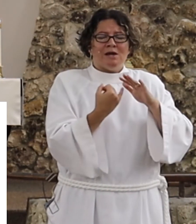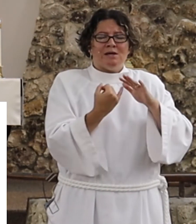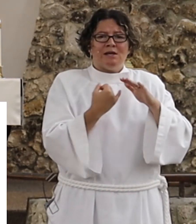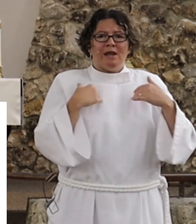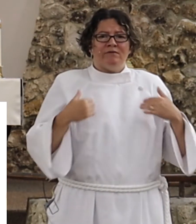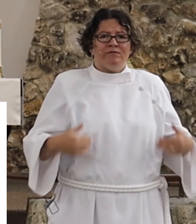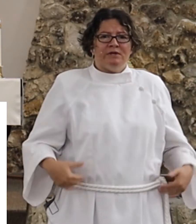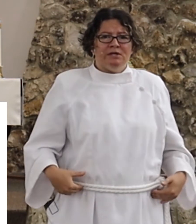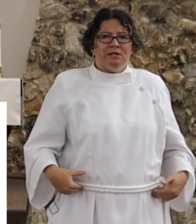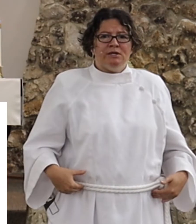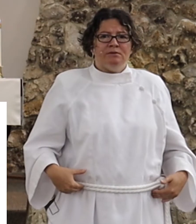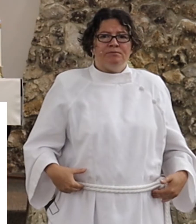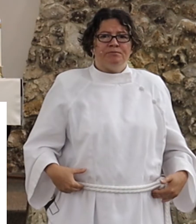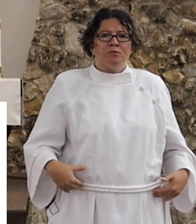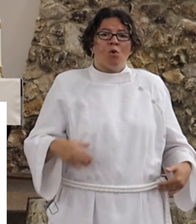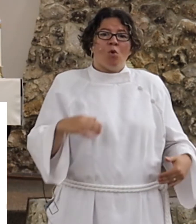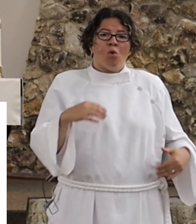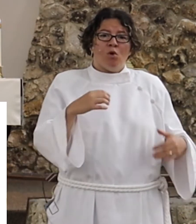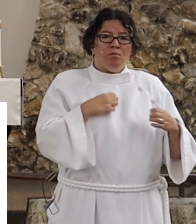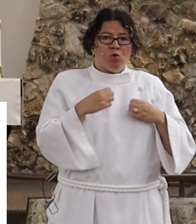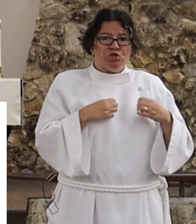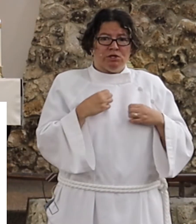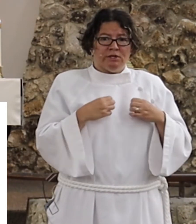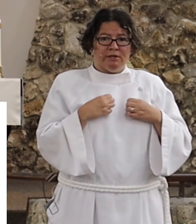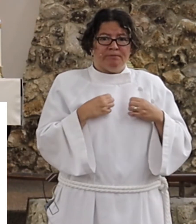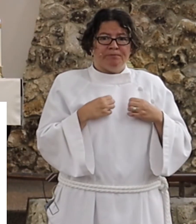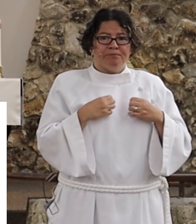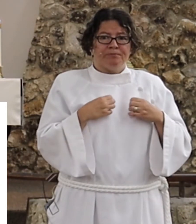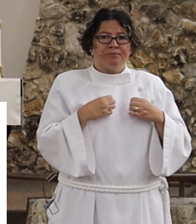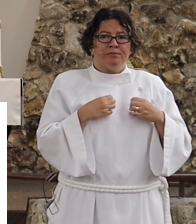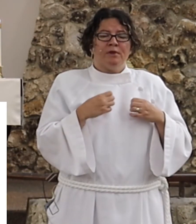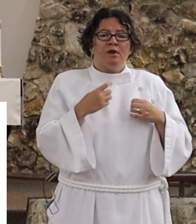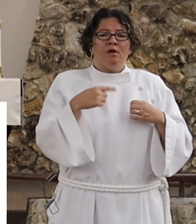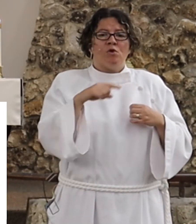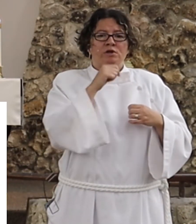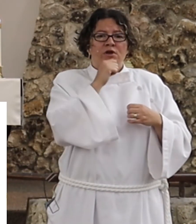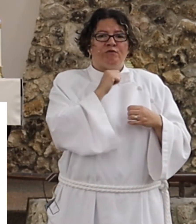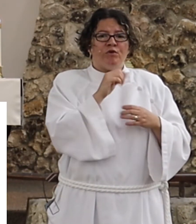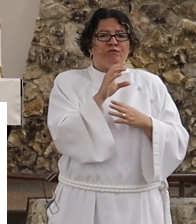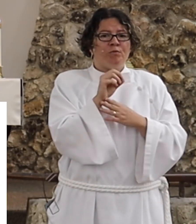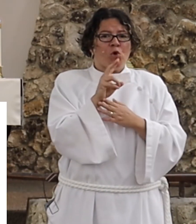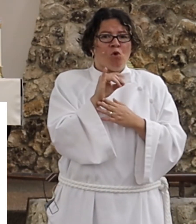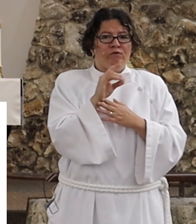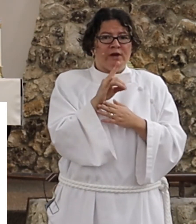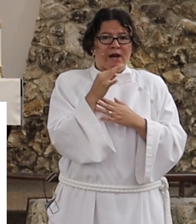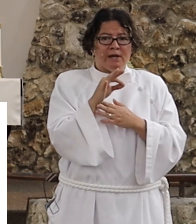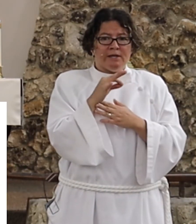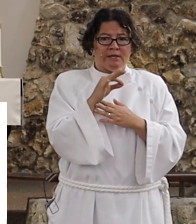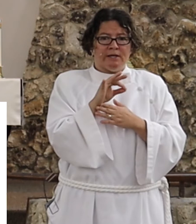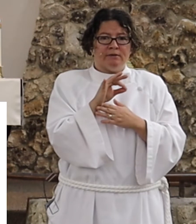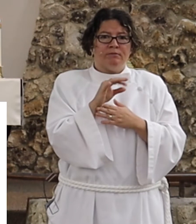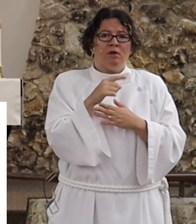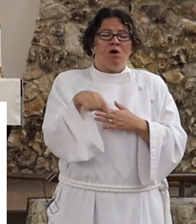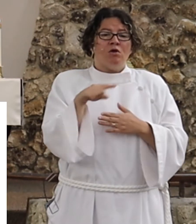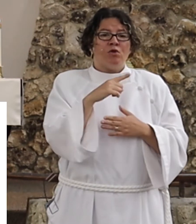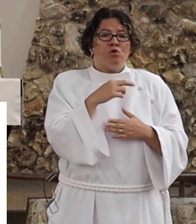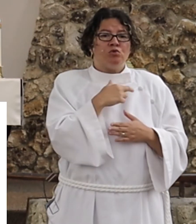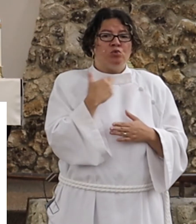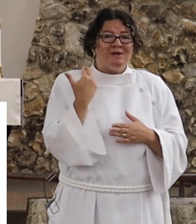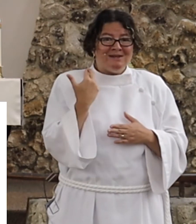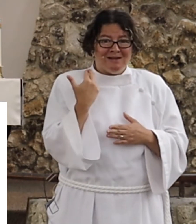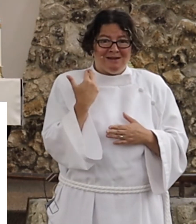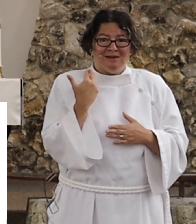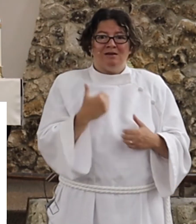those isolated physically or emotionally, those suffering from COVID-19,